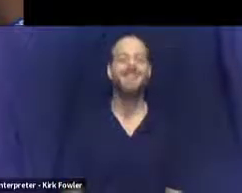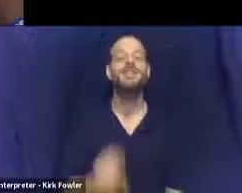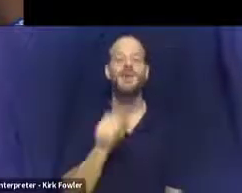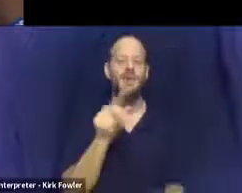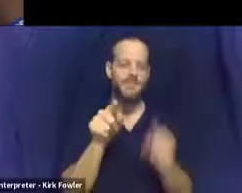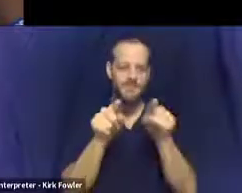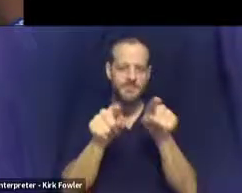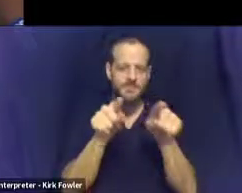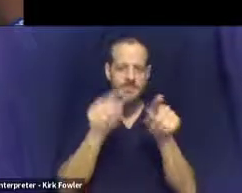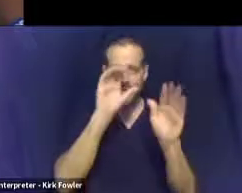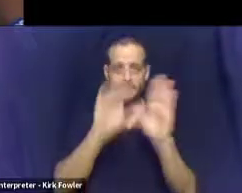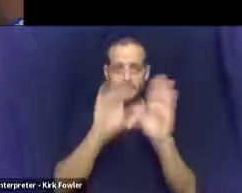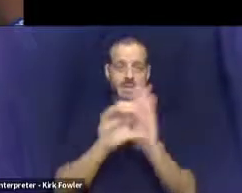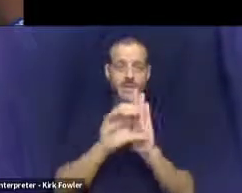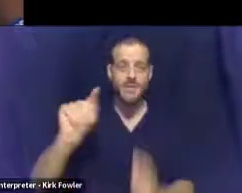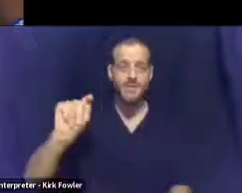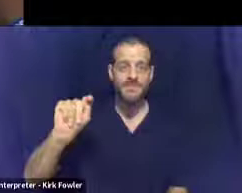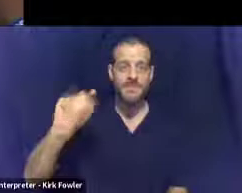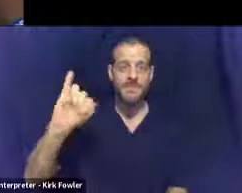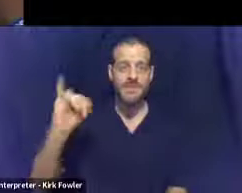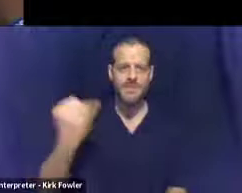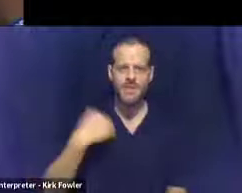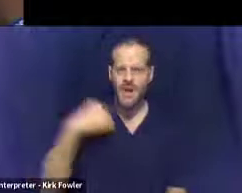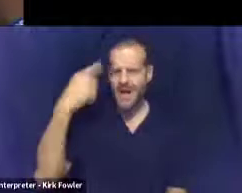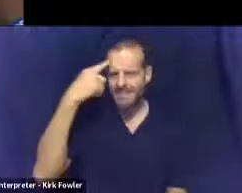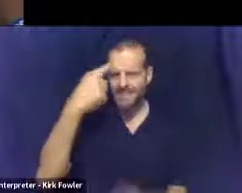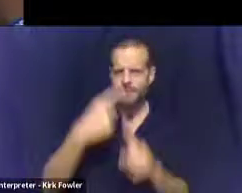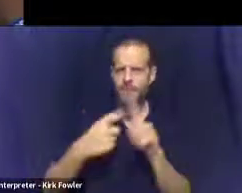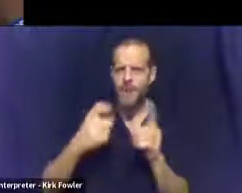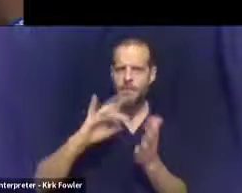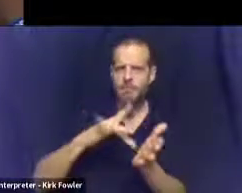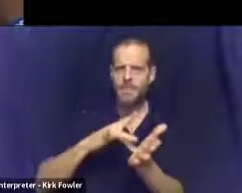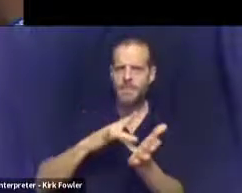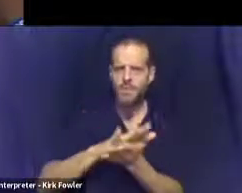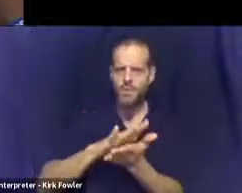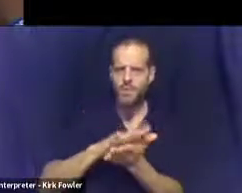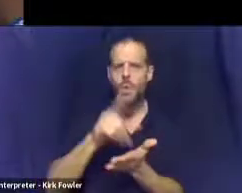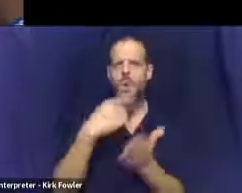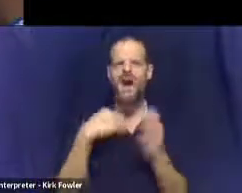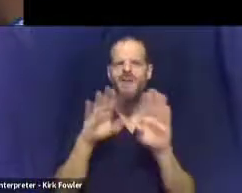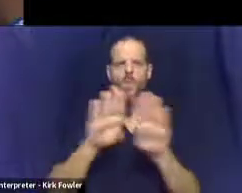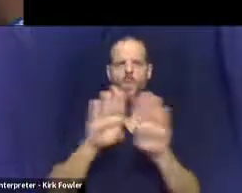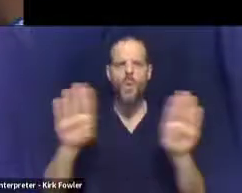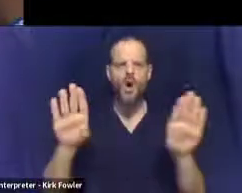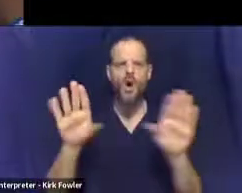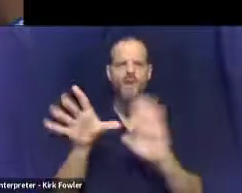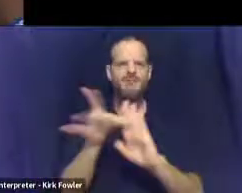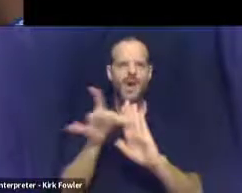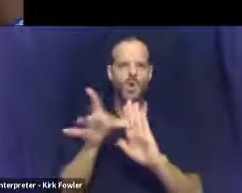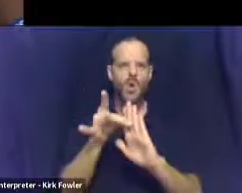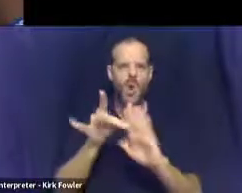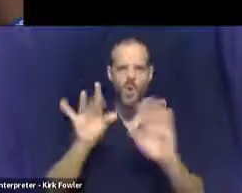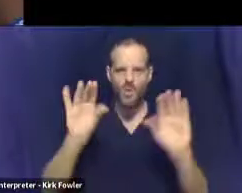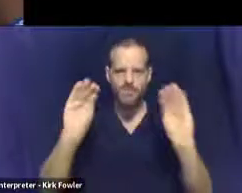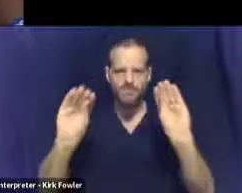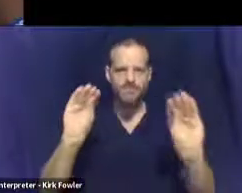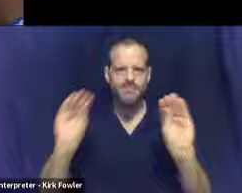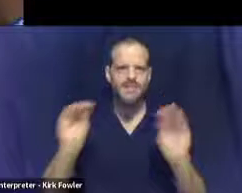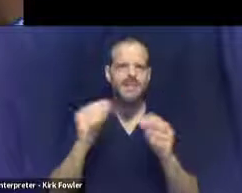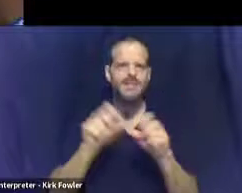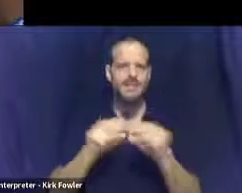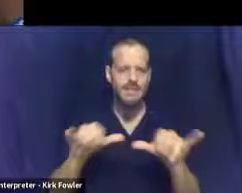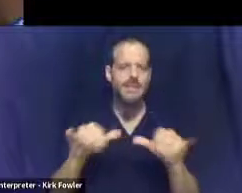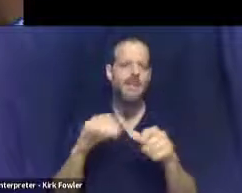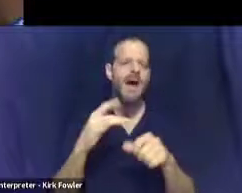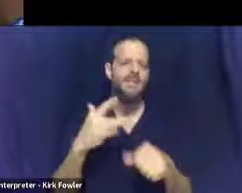TJ, I believe these are his middle school setting. So this is his wall calendar. It's a Velcro system. You can see there's some sensory things. There's a ball for